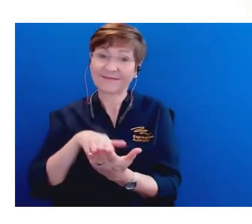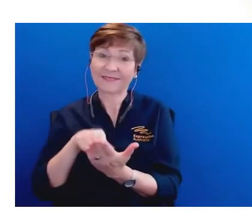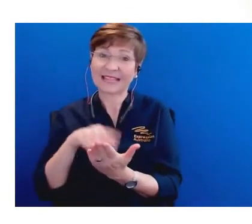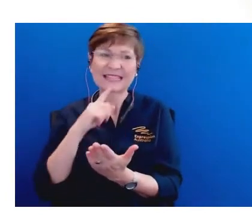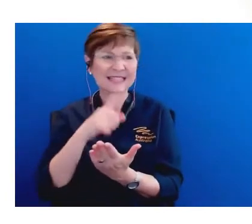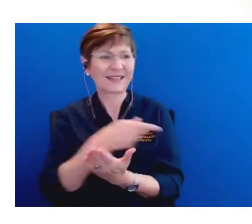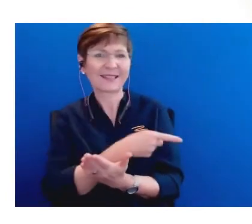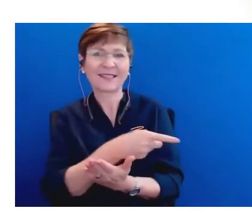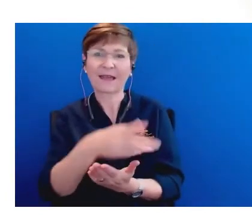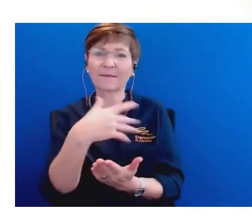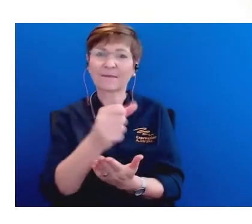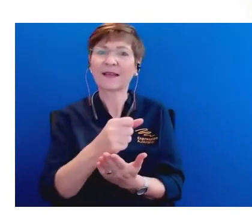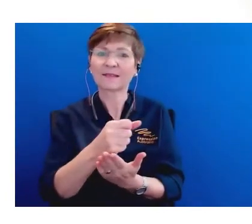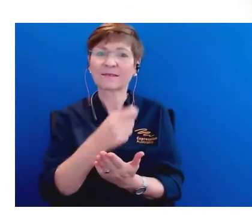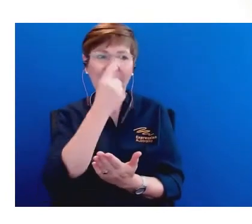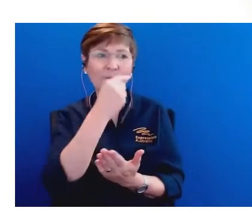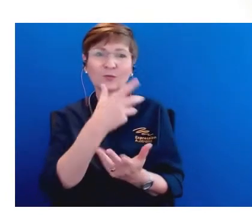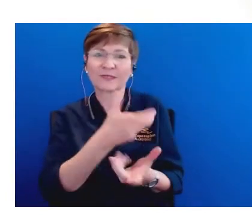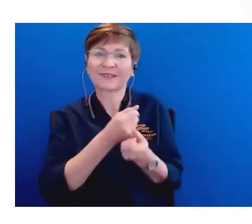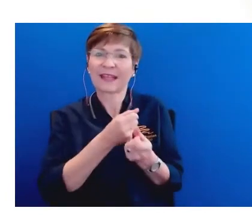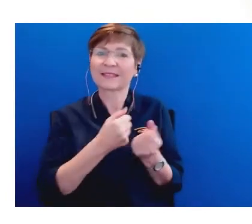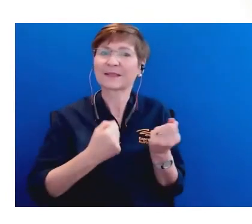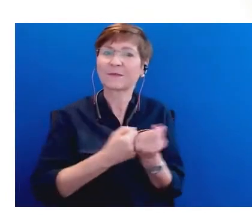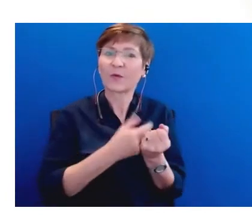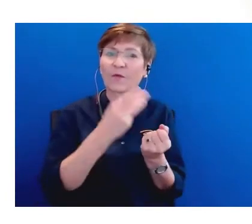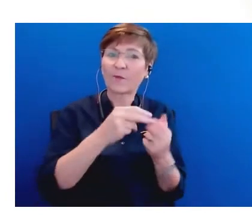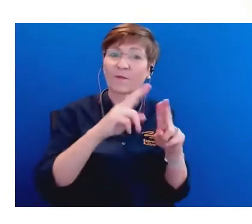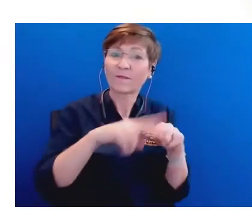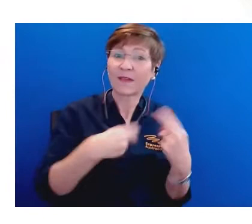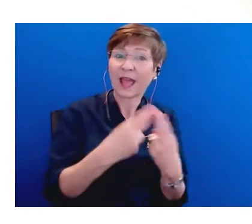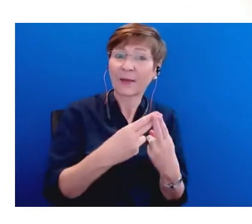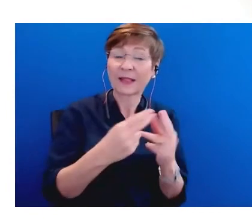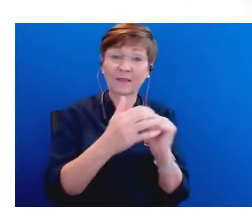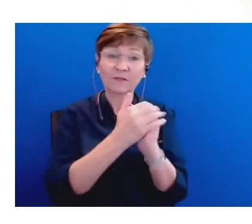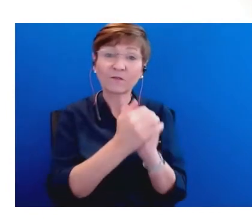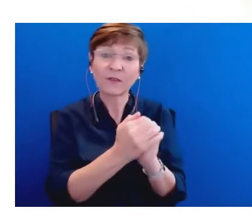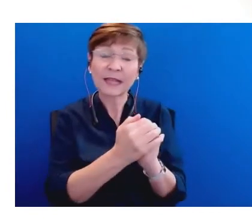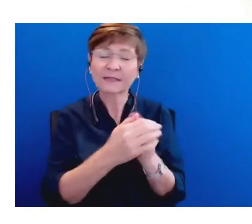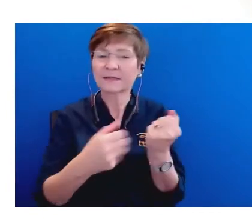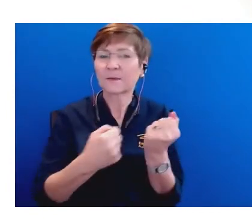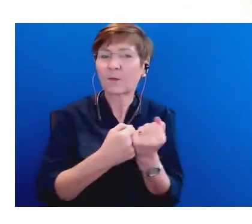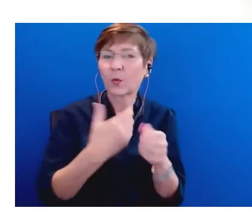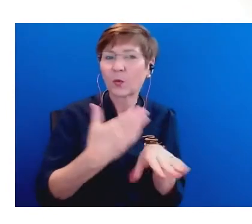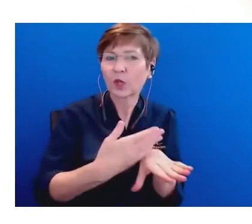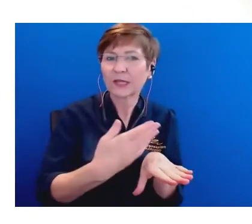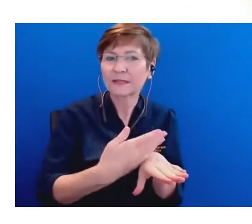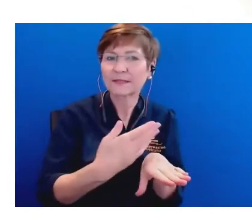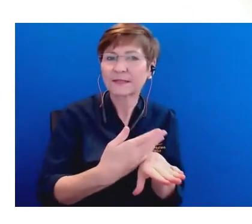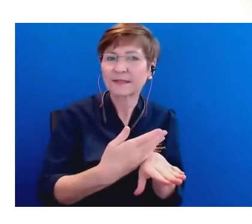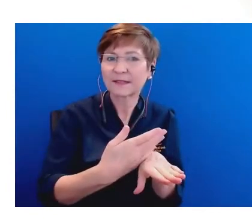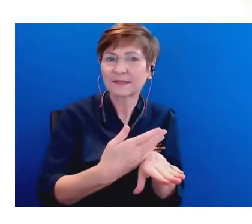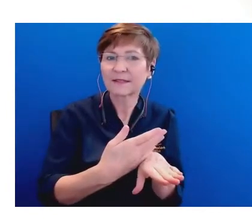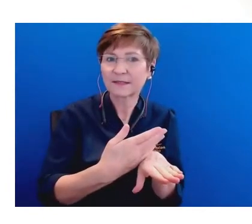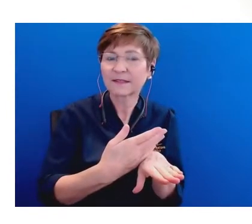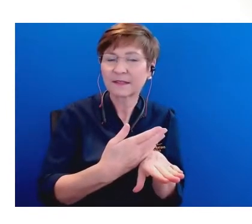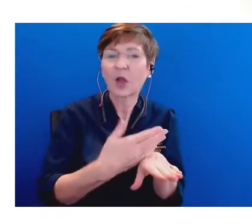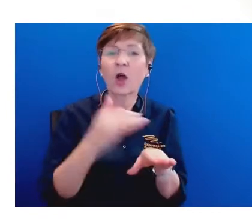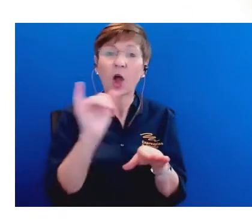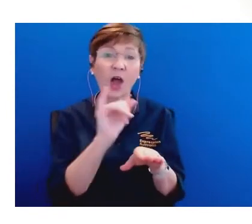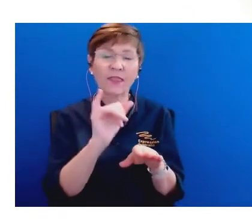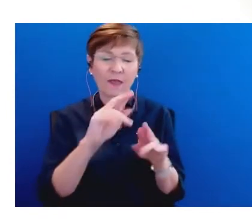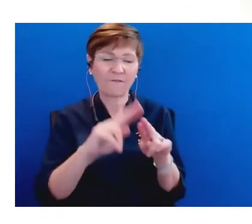to support from family, friends, support workers, or formal or informal